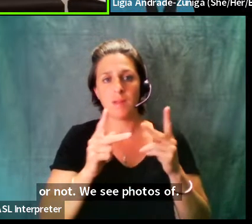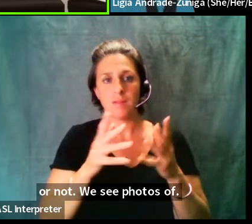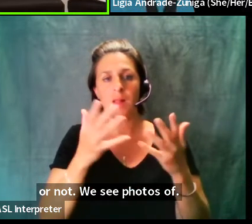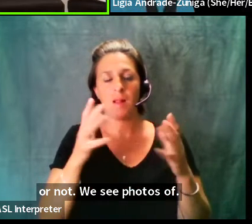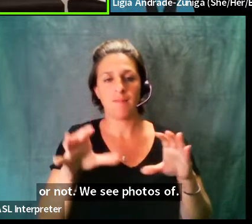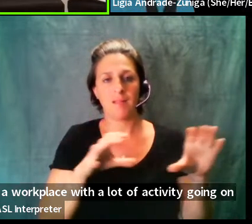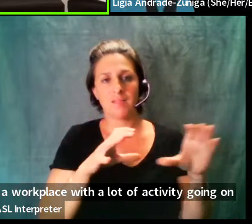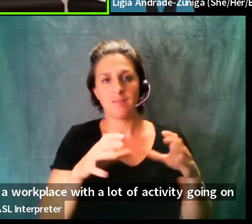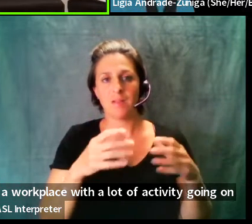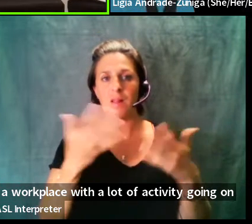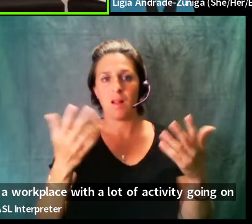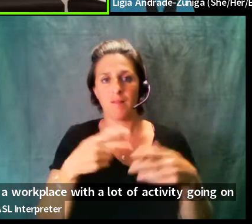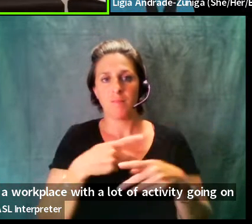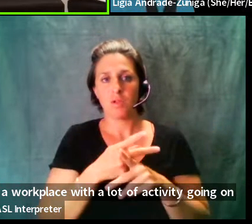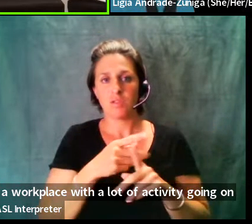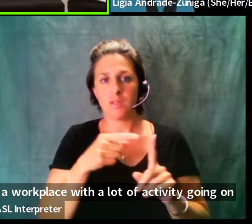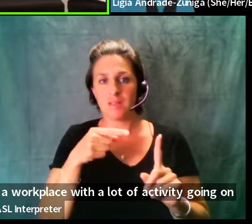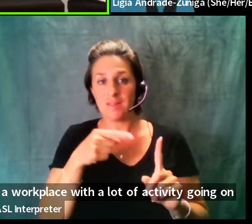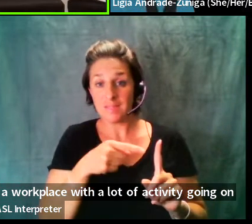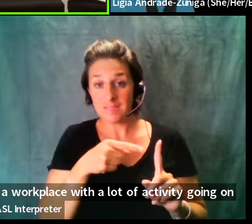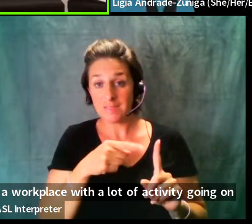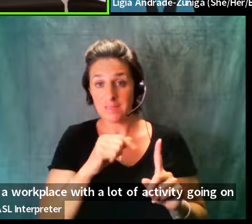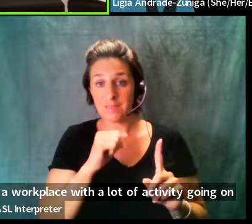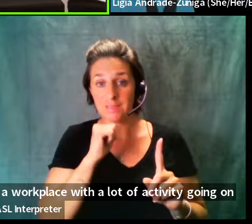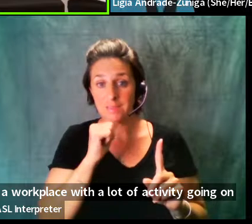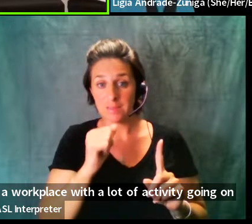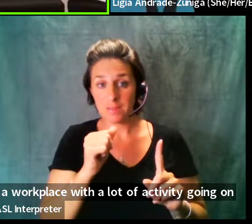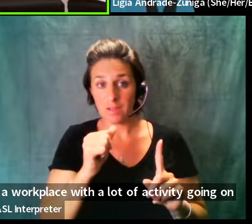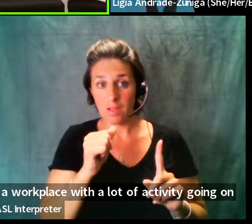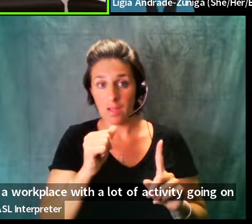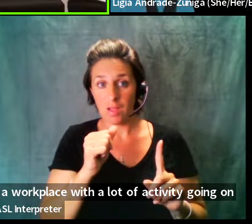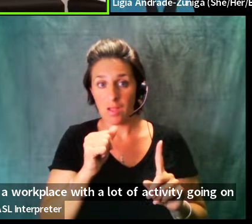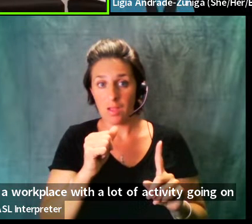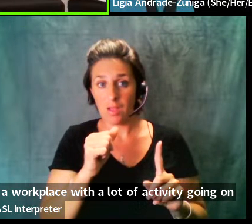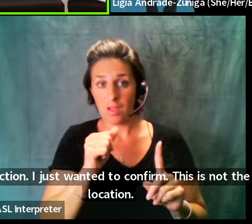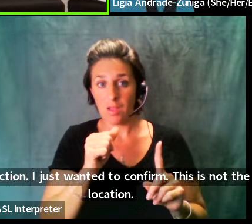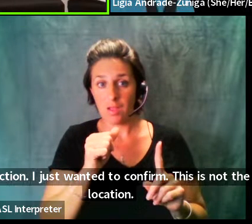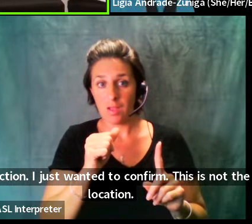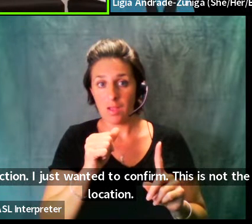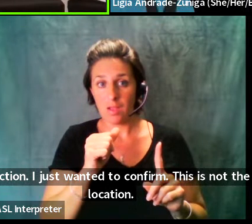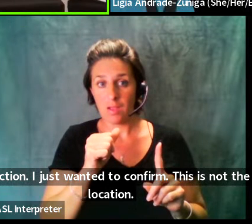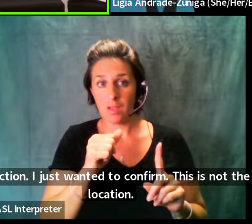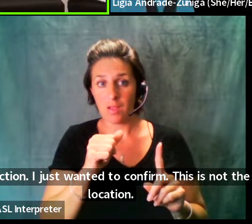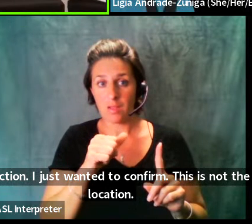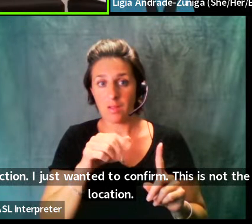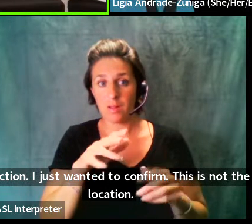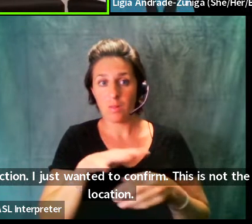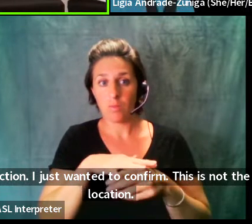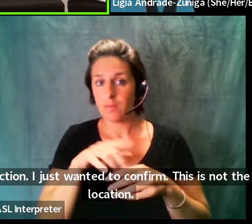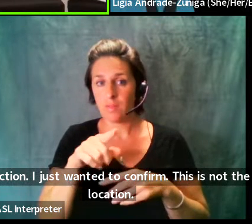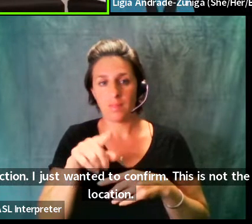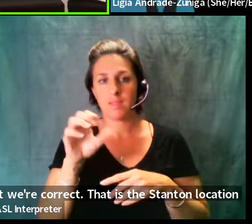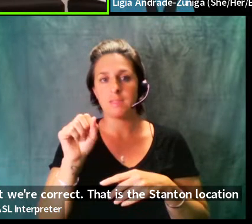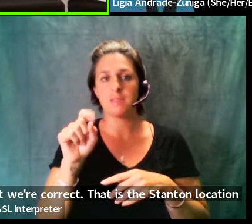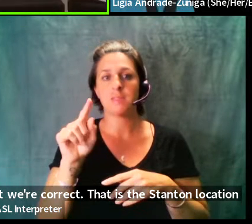production. I just wanted to confirm this is not the location that we're. Correct. That is the Stanton